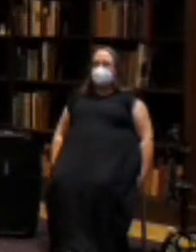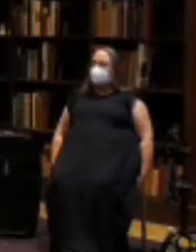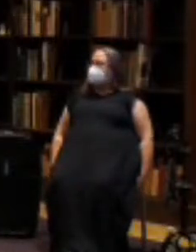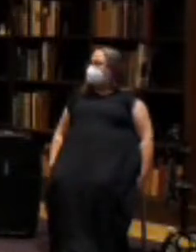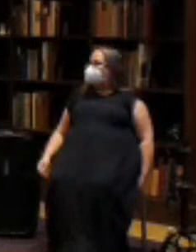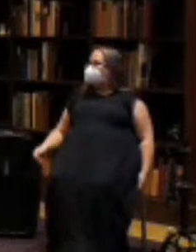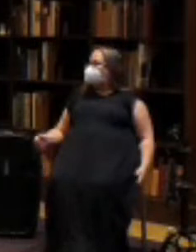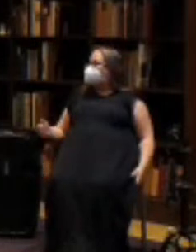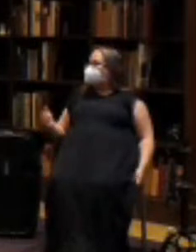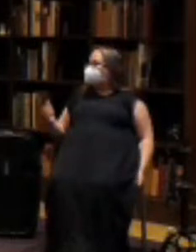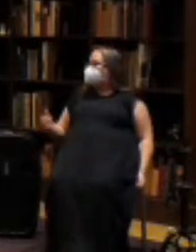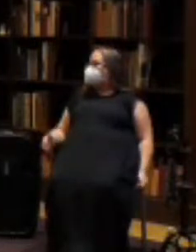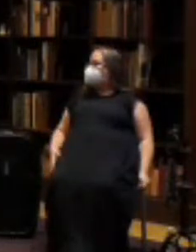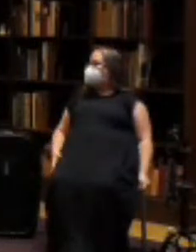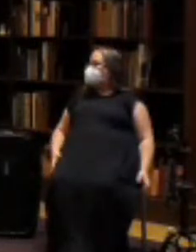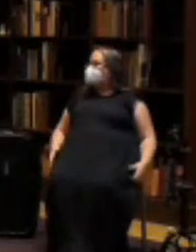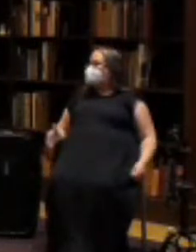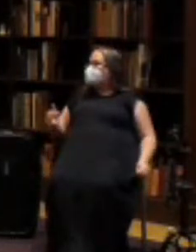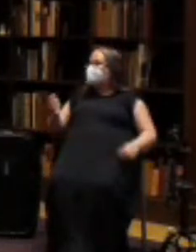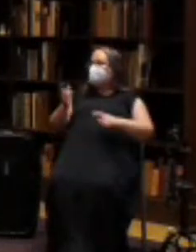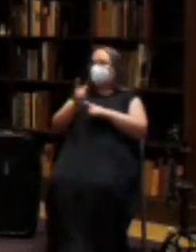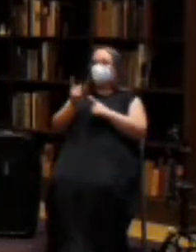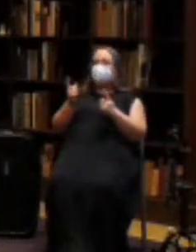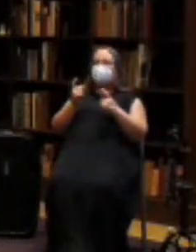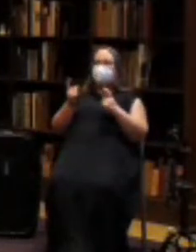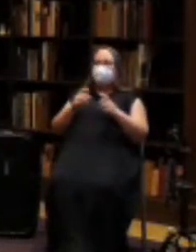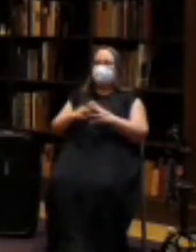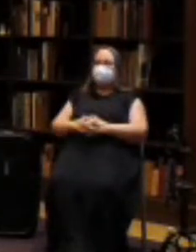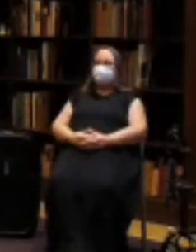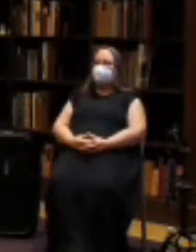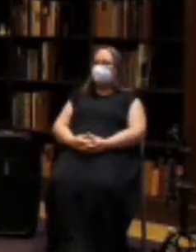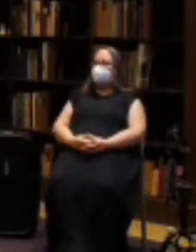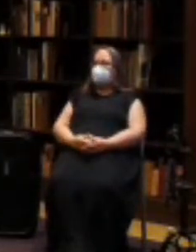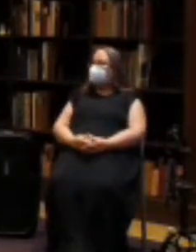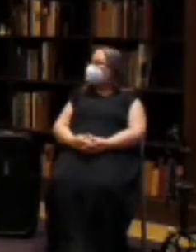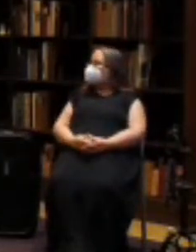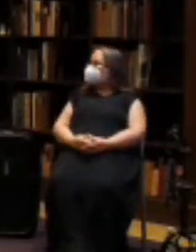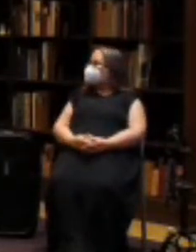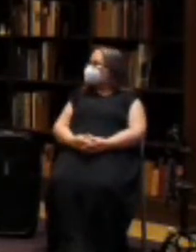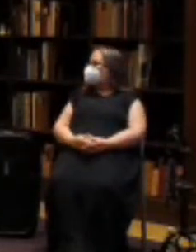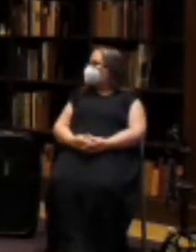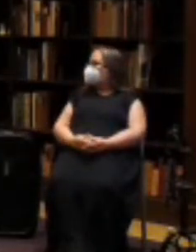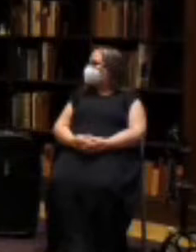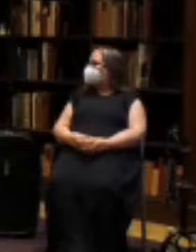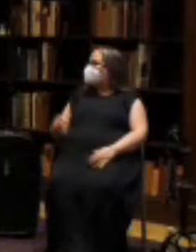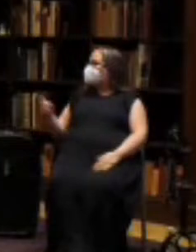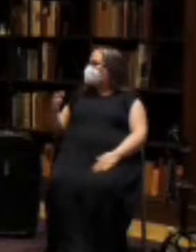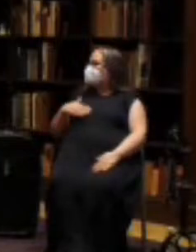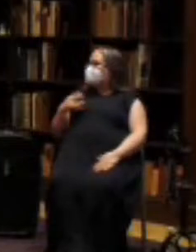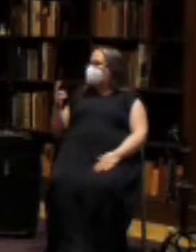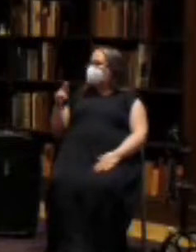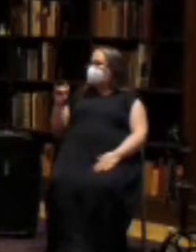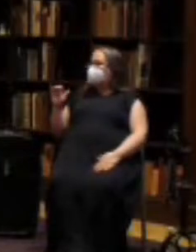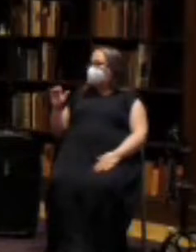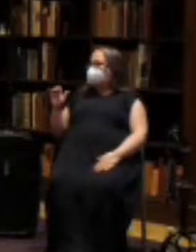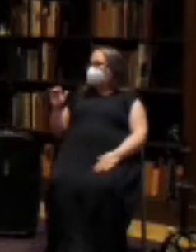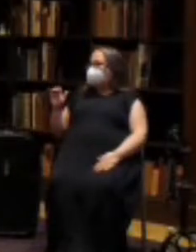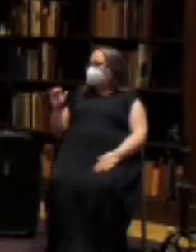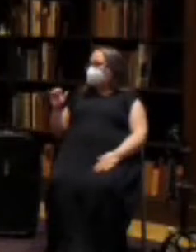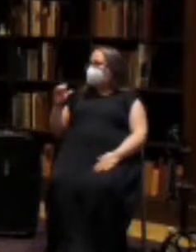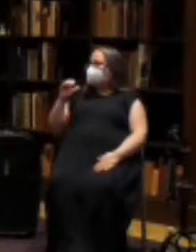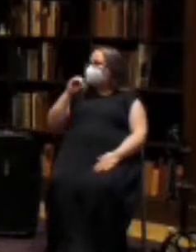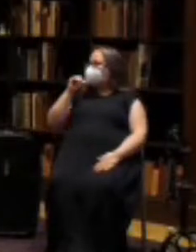We have time for about 15 minutes of questions. I ask that you adjust them to this microphone. It